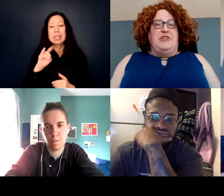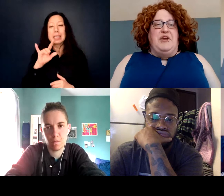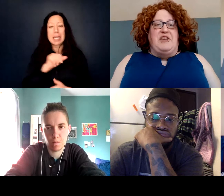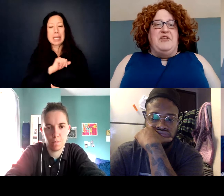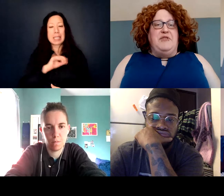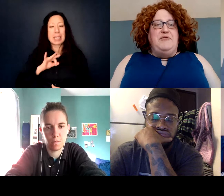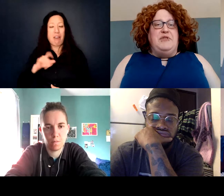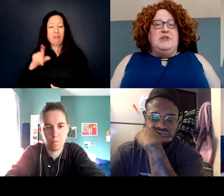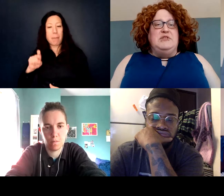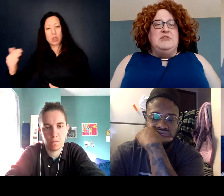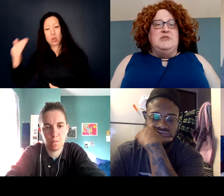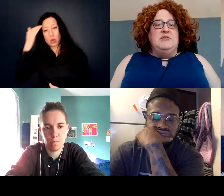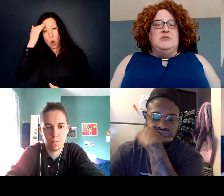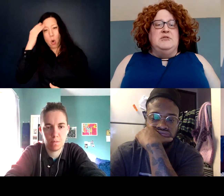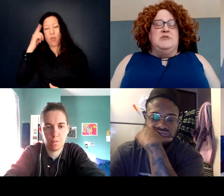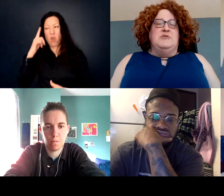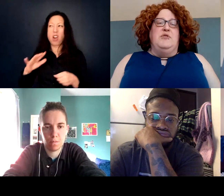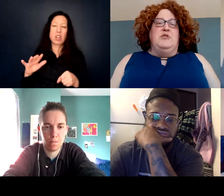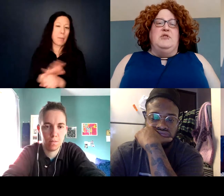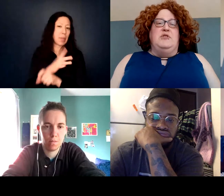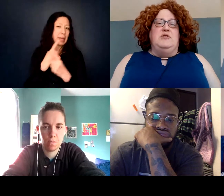be completely effective.